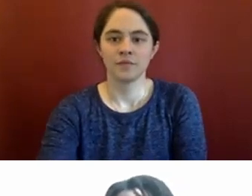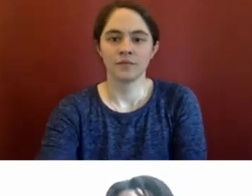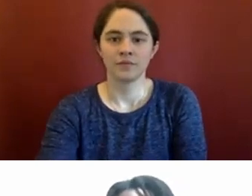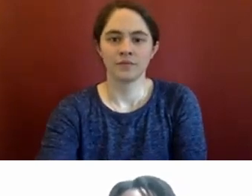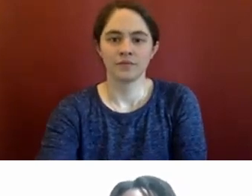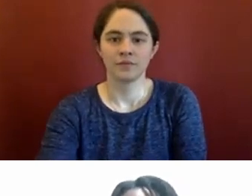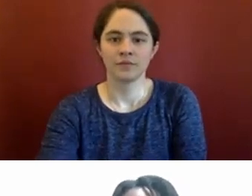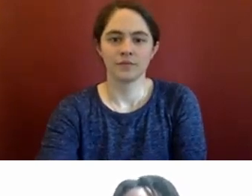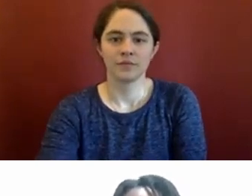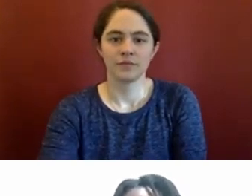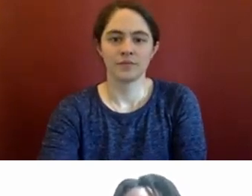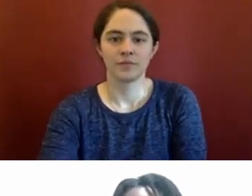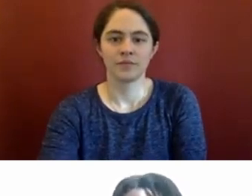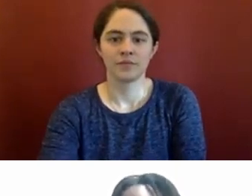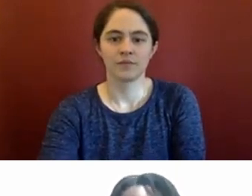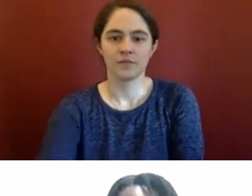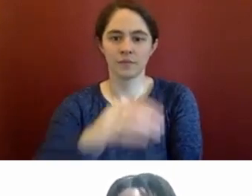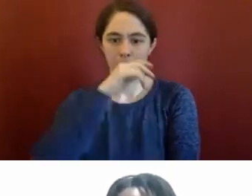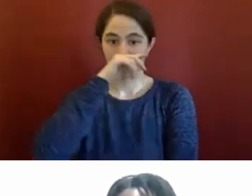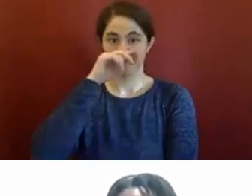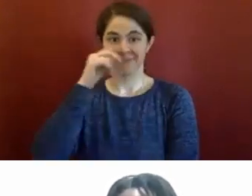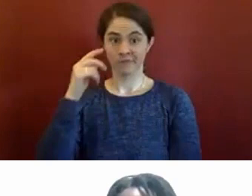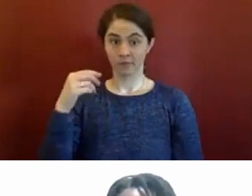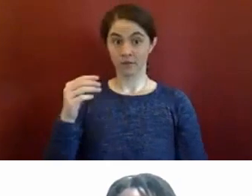I wasn't sure if it was open to questions yet.